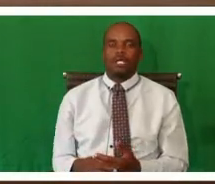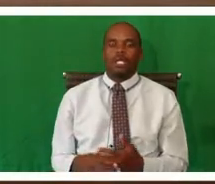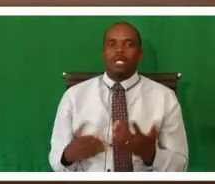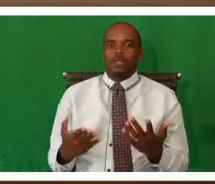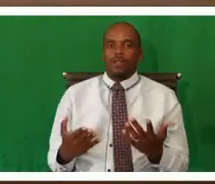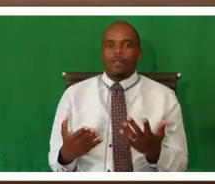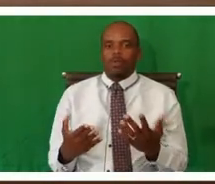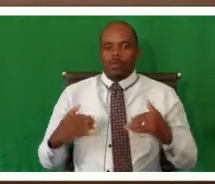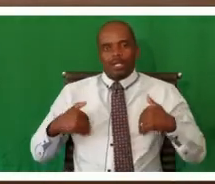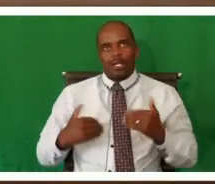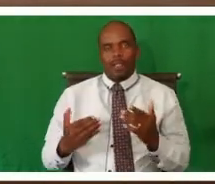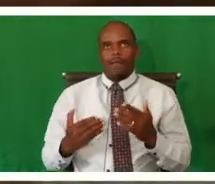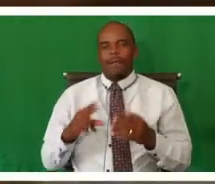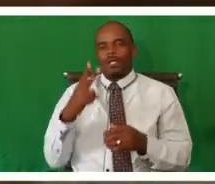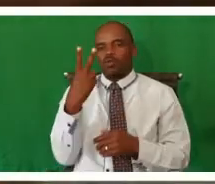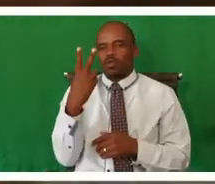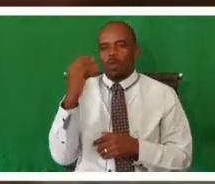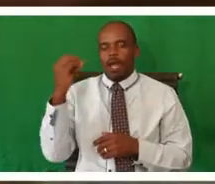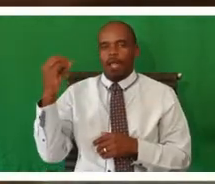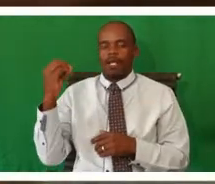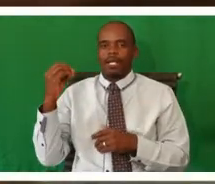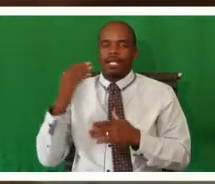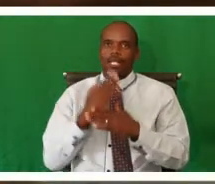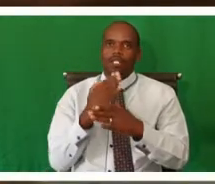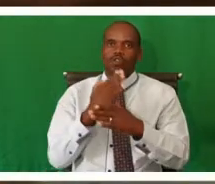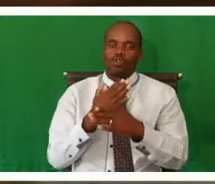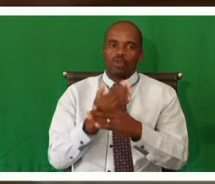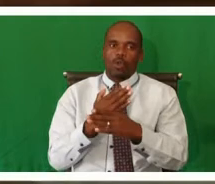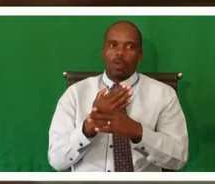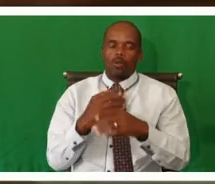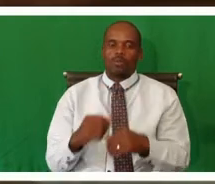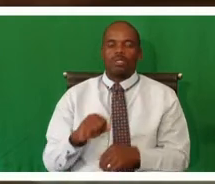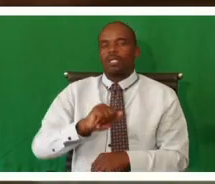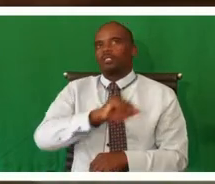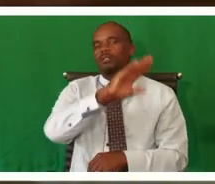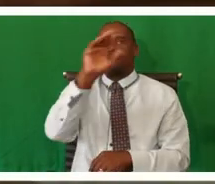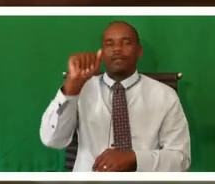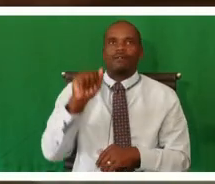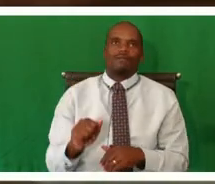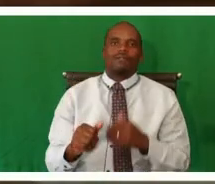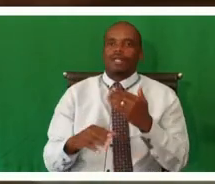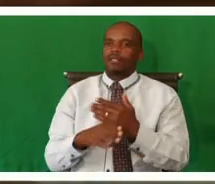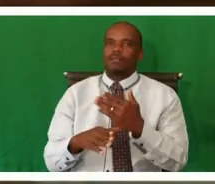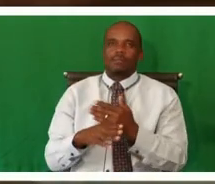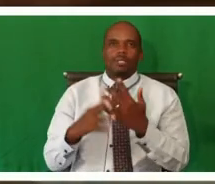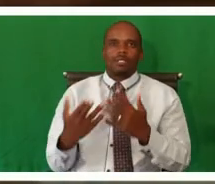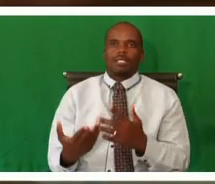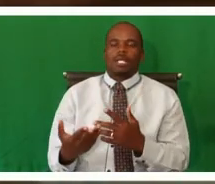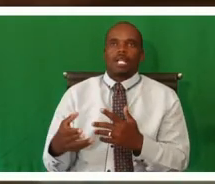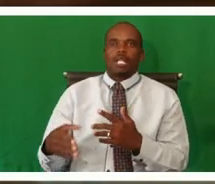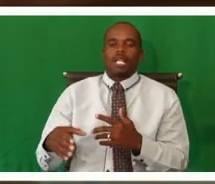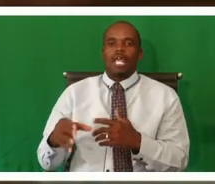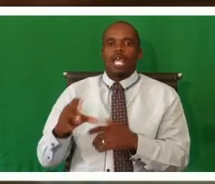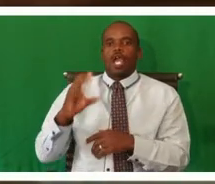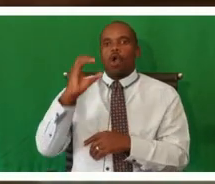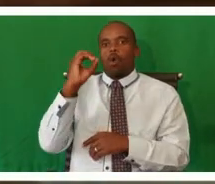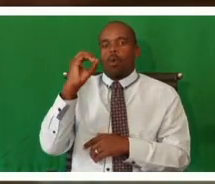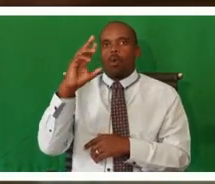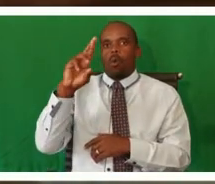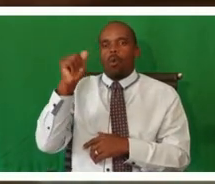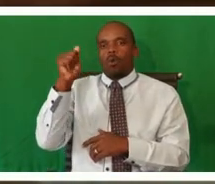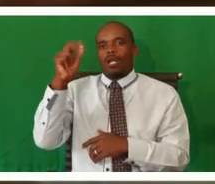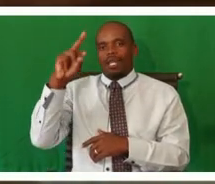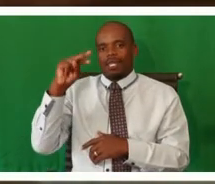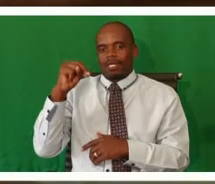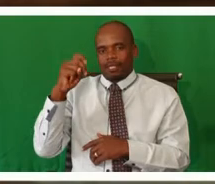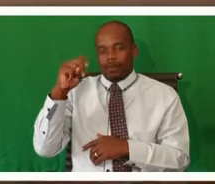200 jobs. Infrastructure South Africa is working with Orange Reed Water User Association,